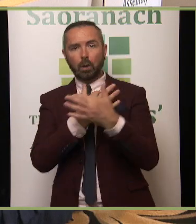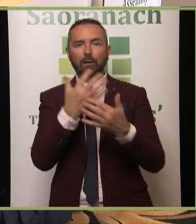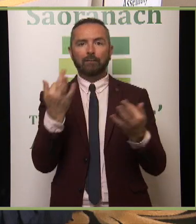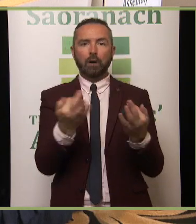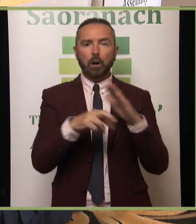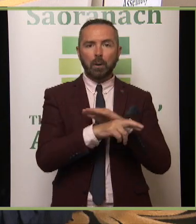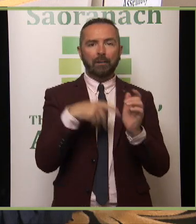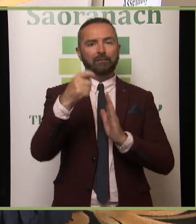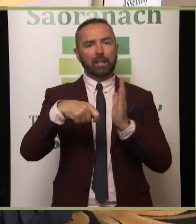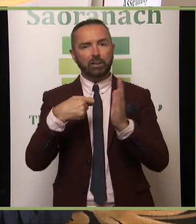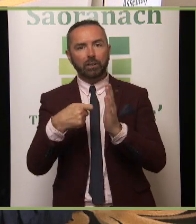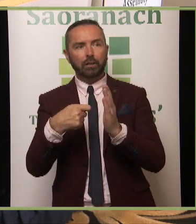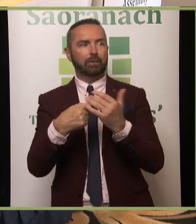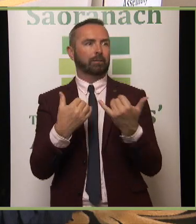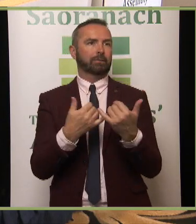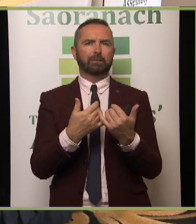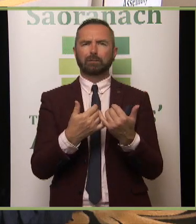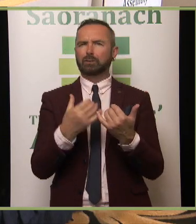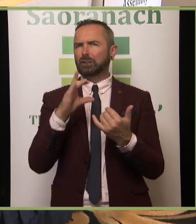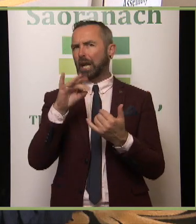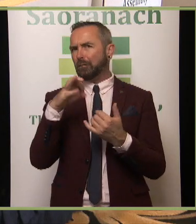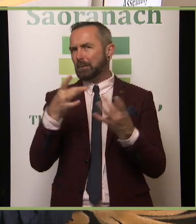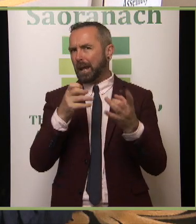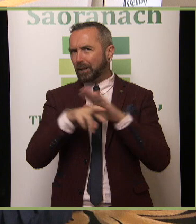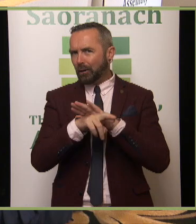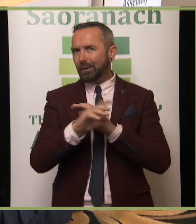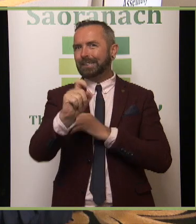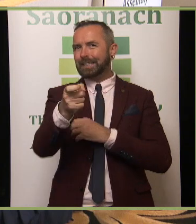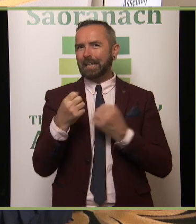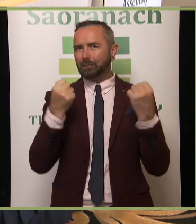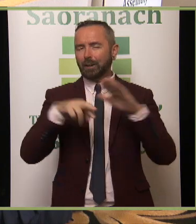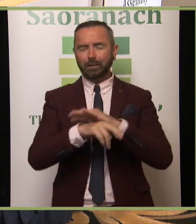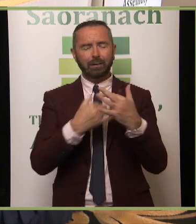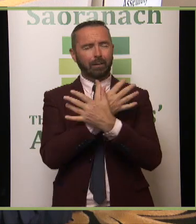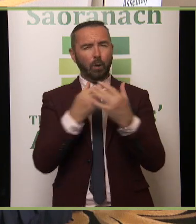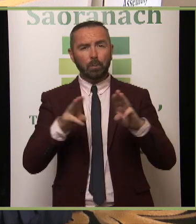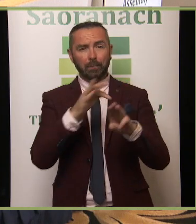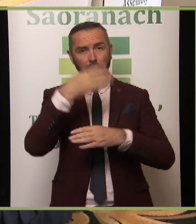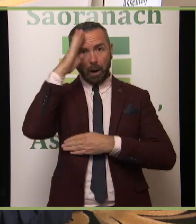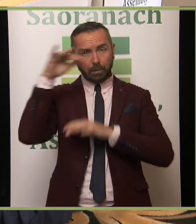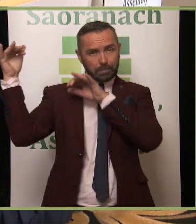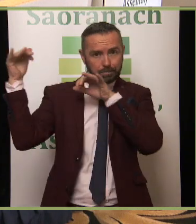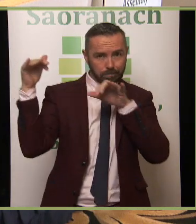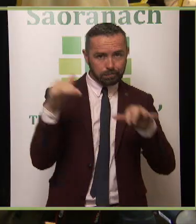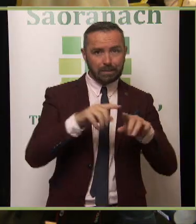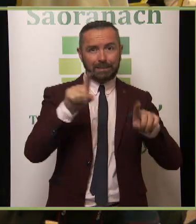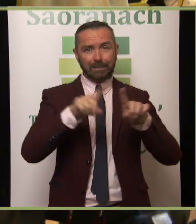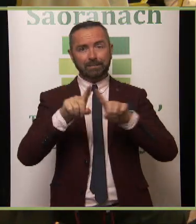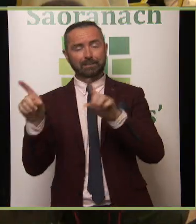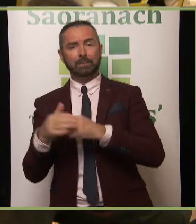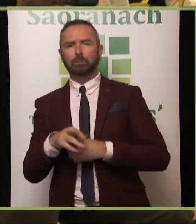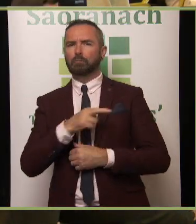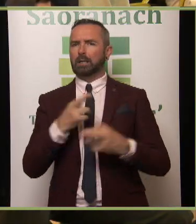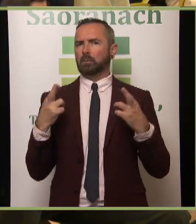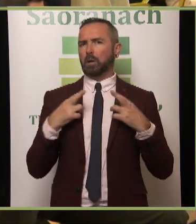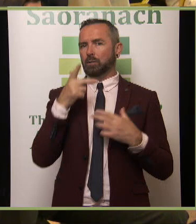fishers, we have chariot makers and taxi drivers. The whole of Ireland is in this room. And I've been very proud to talk about that